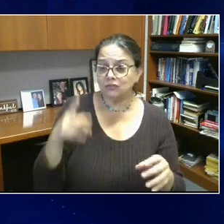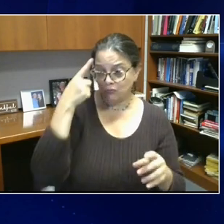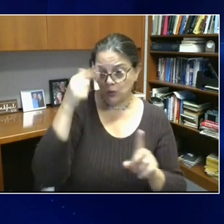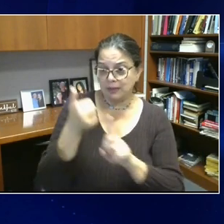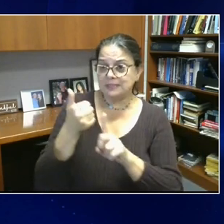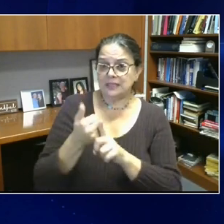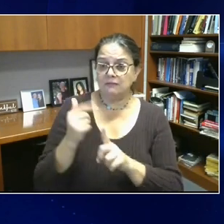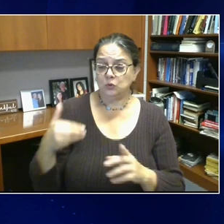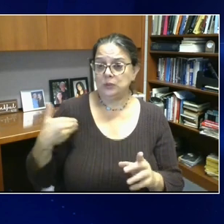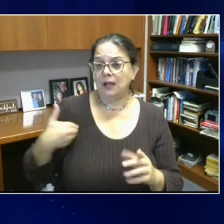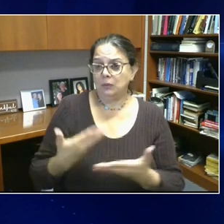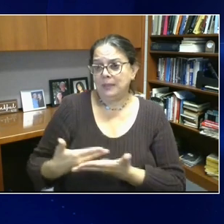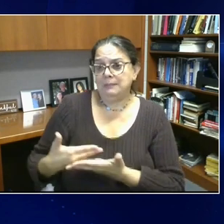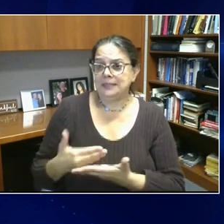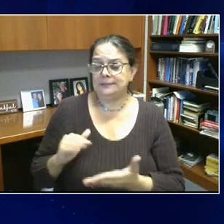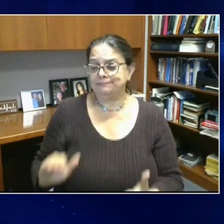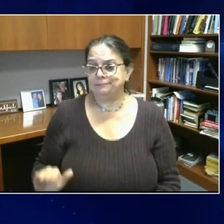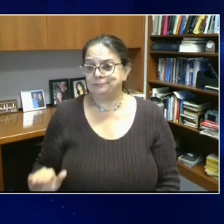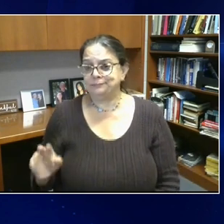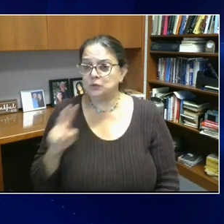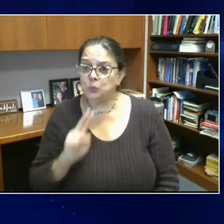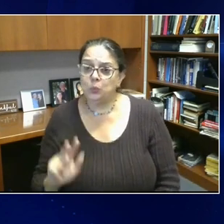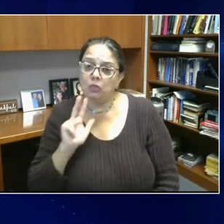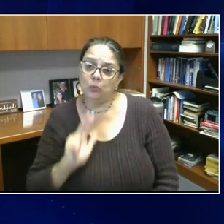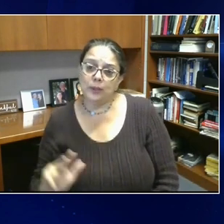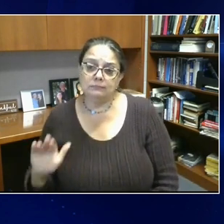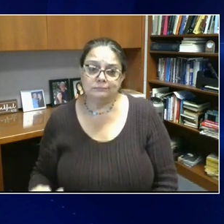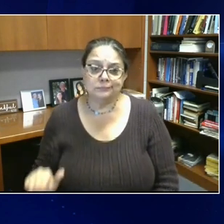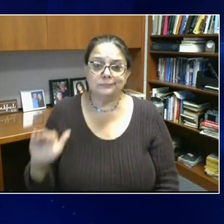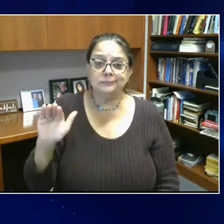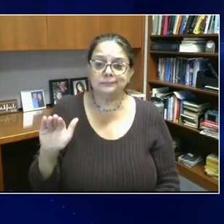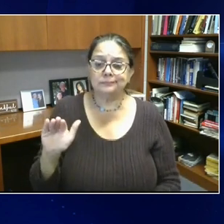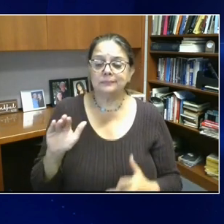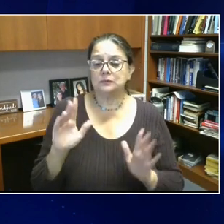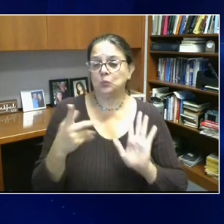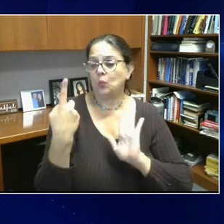regardless of their age or ability to express their preferences.